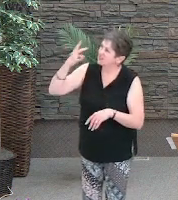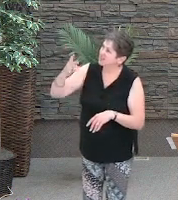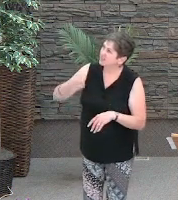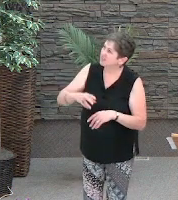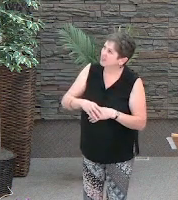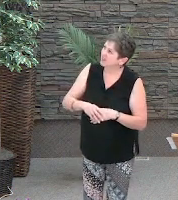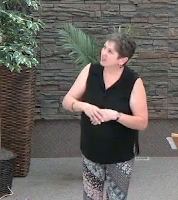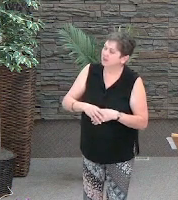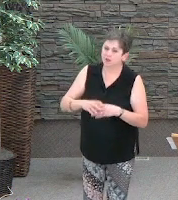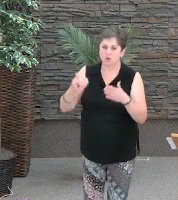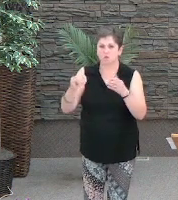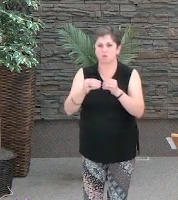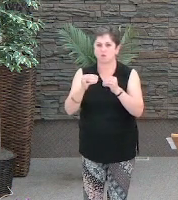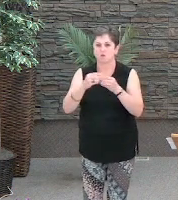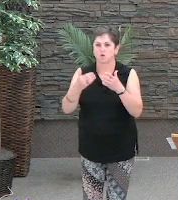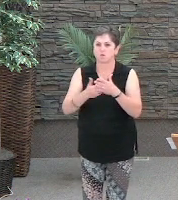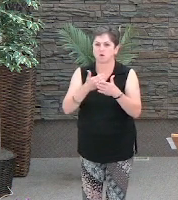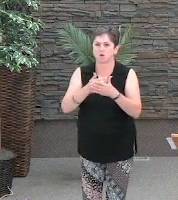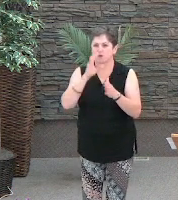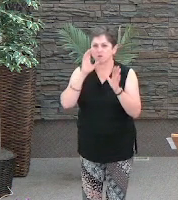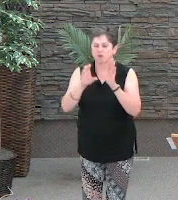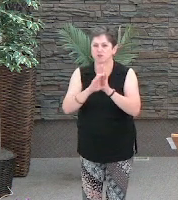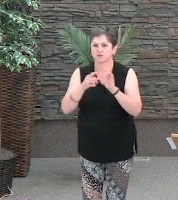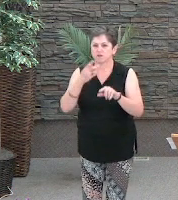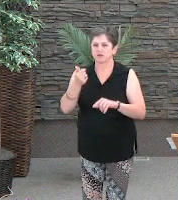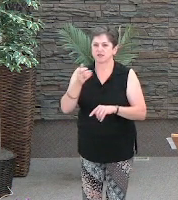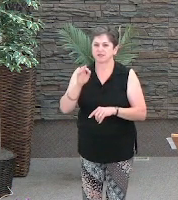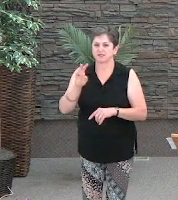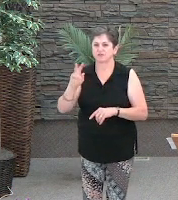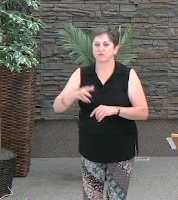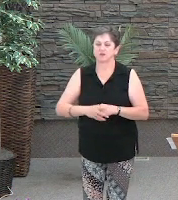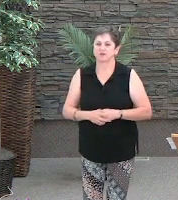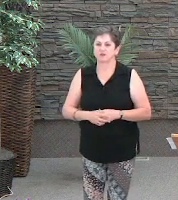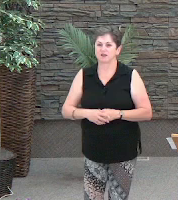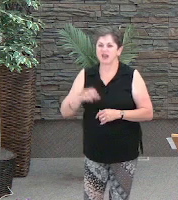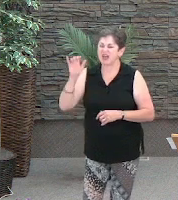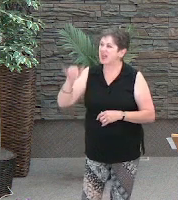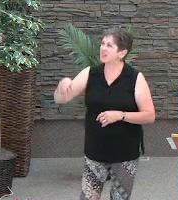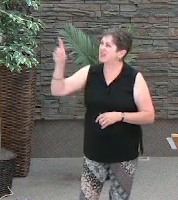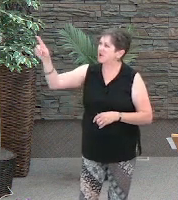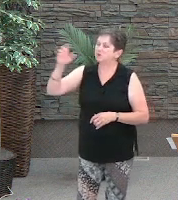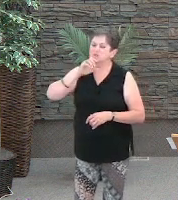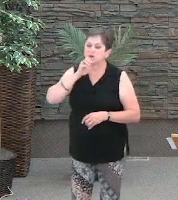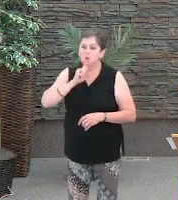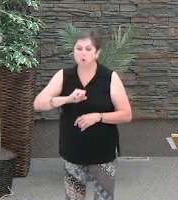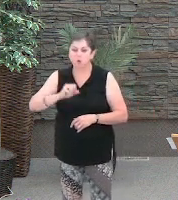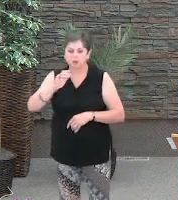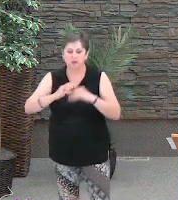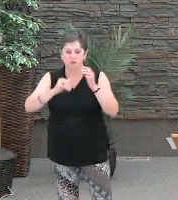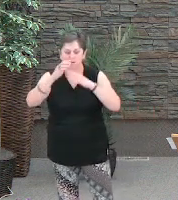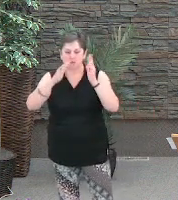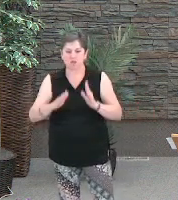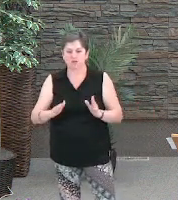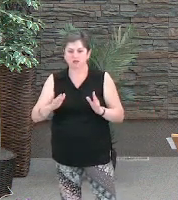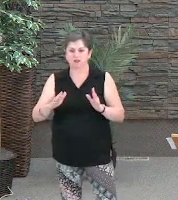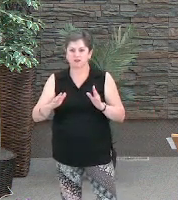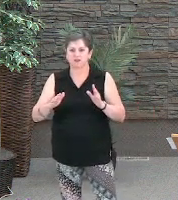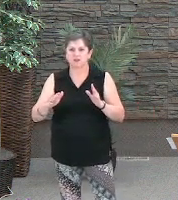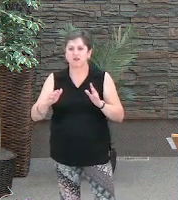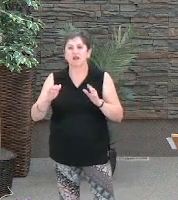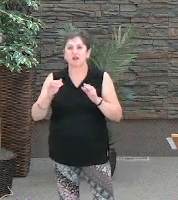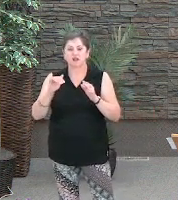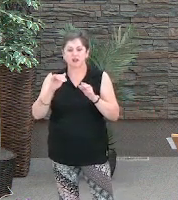you a more modern picture from 1973. And this was the old building that was underneath the parking